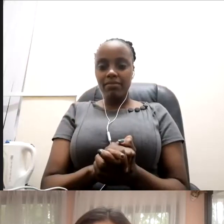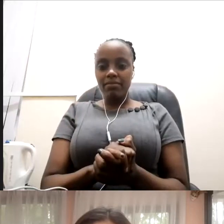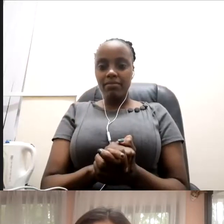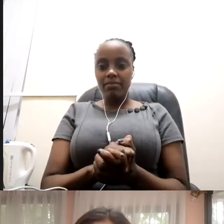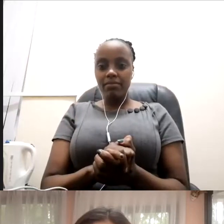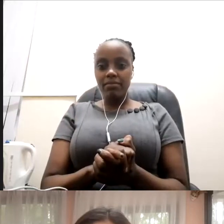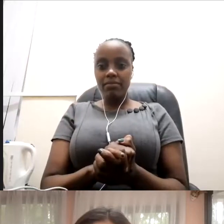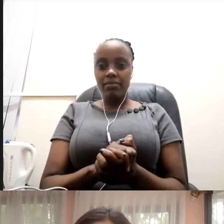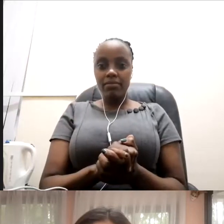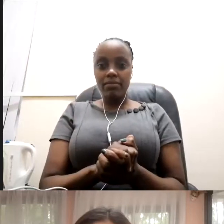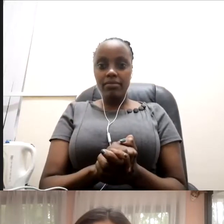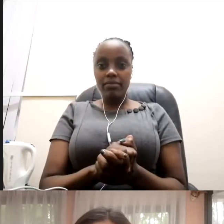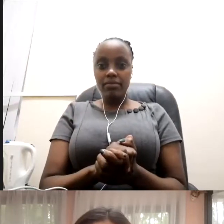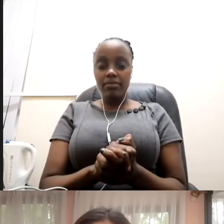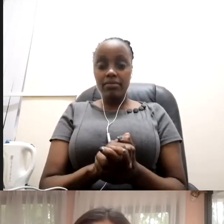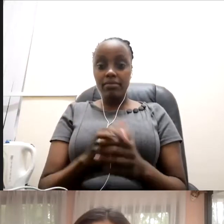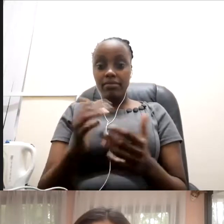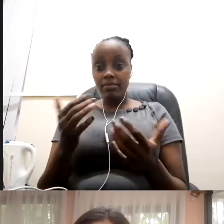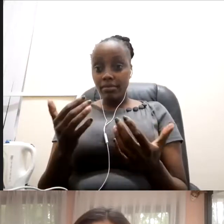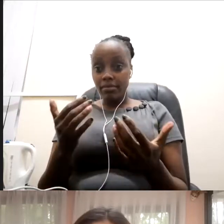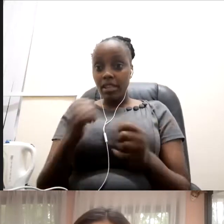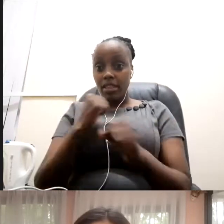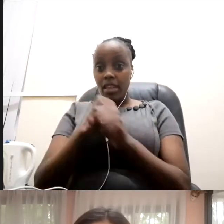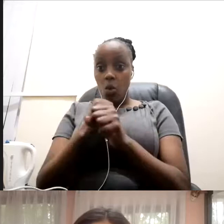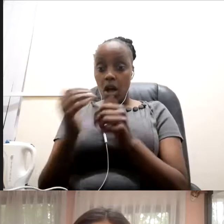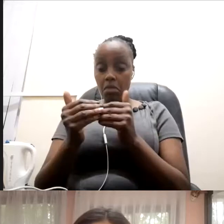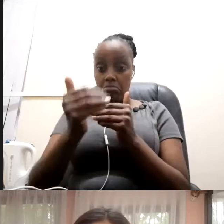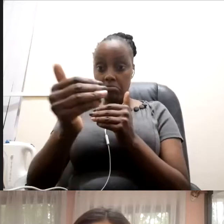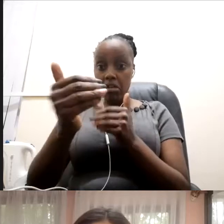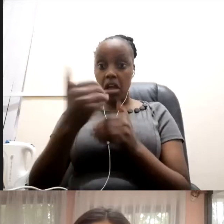Definitely, the work ahead of us is